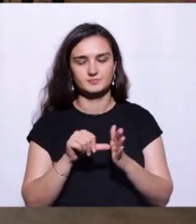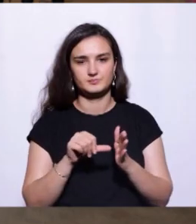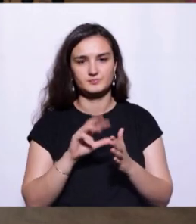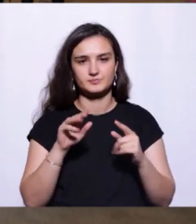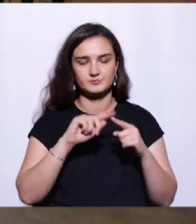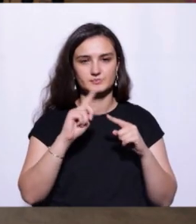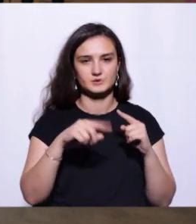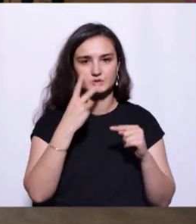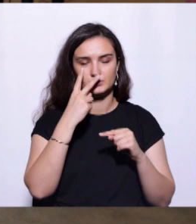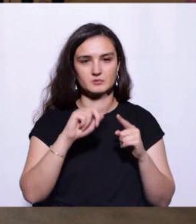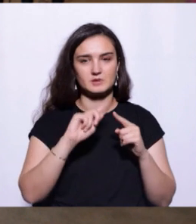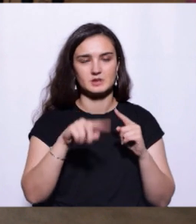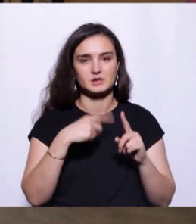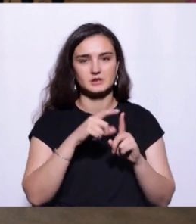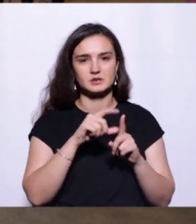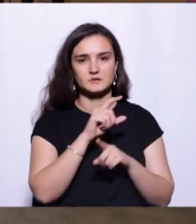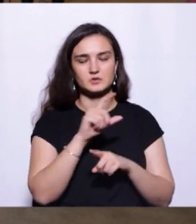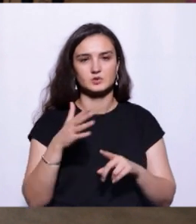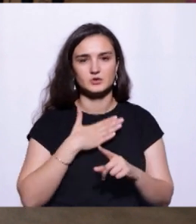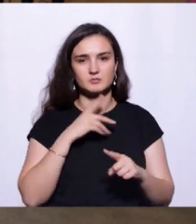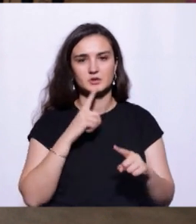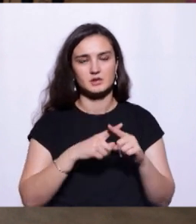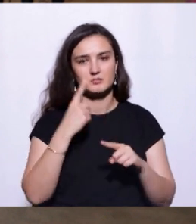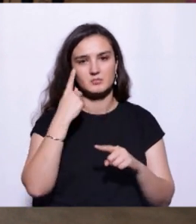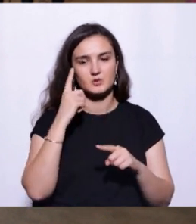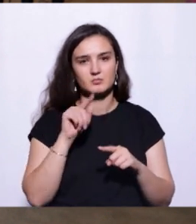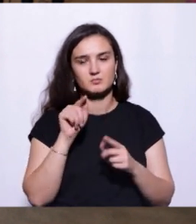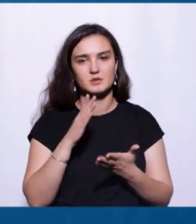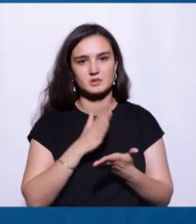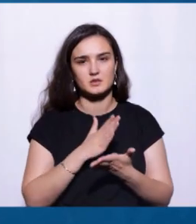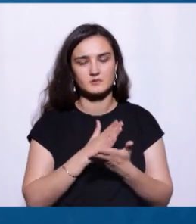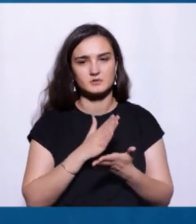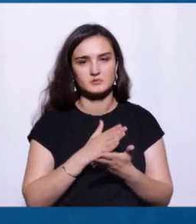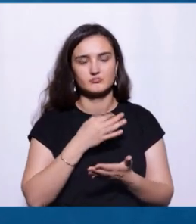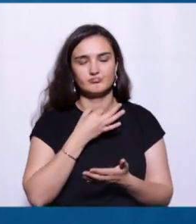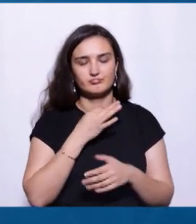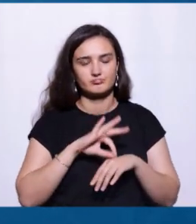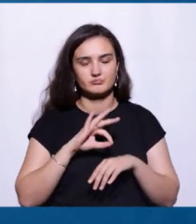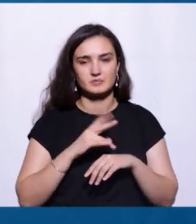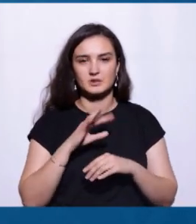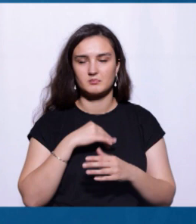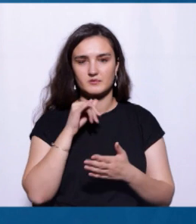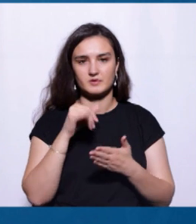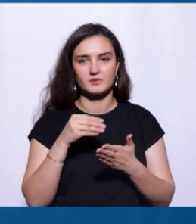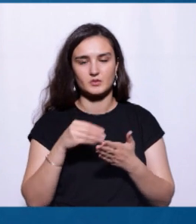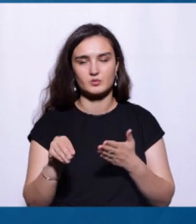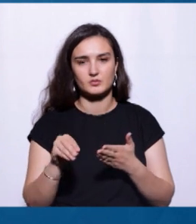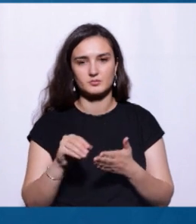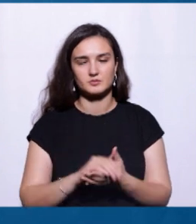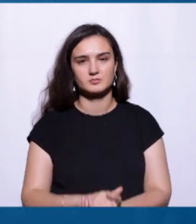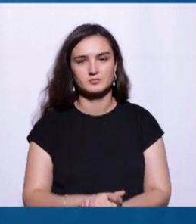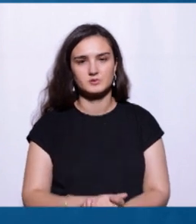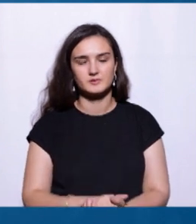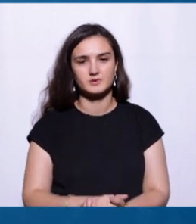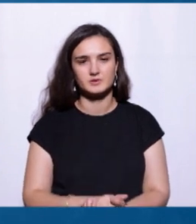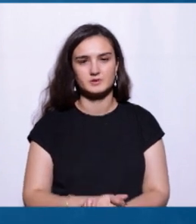Let's look at our next sentence. My sister thinks she has a fever, but we can't find the... I think this one